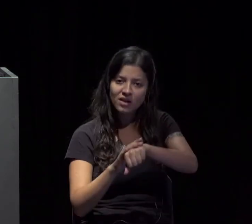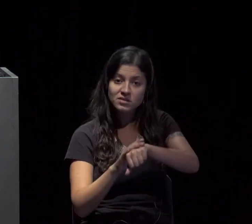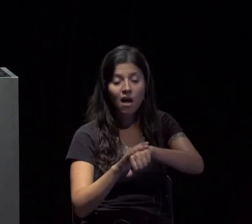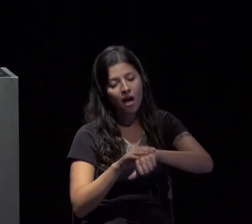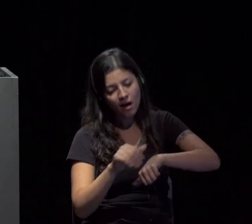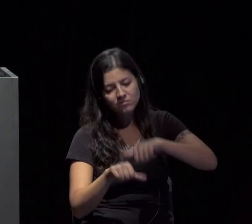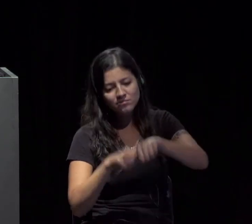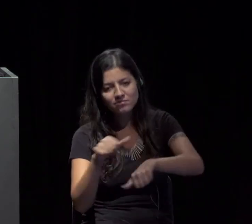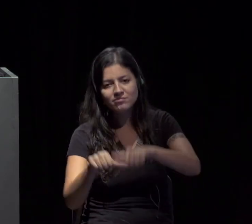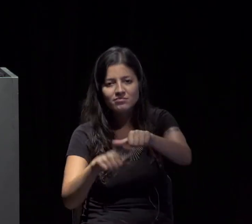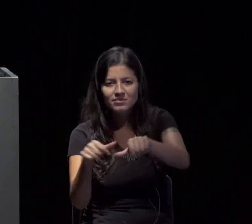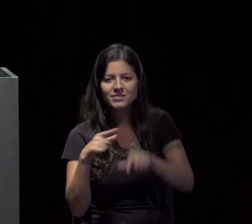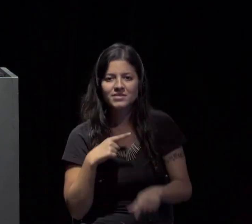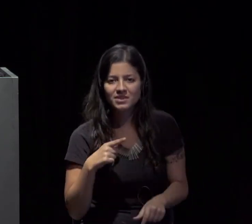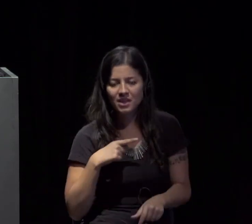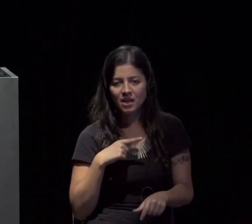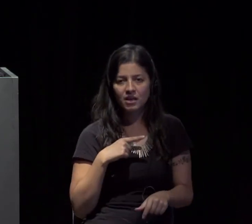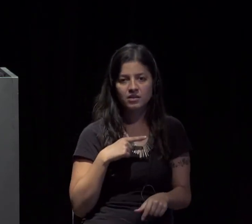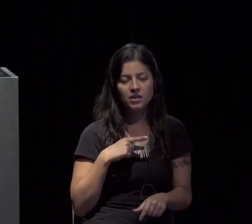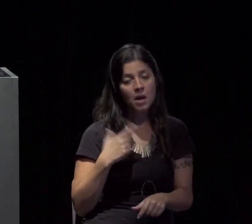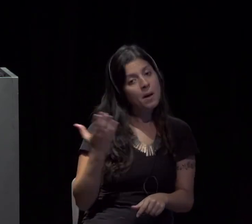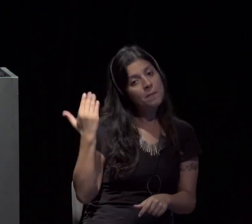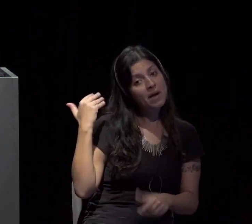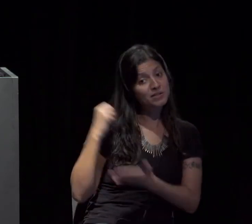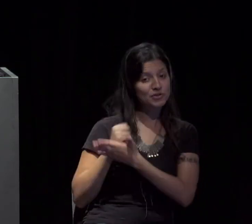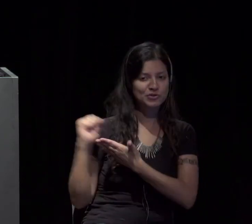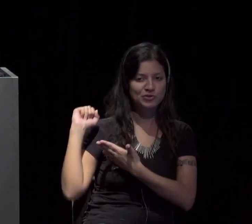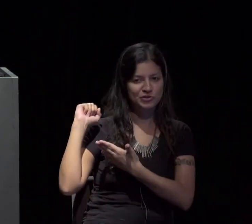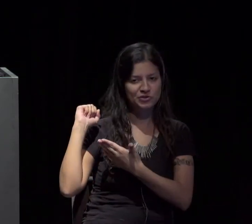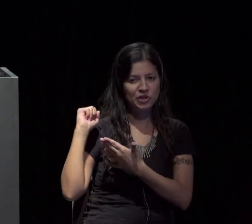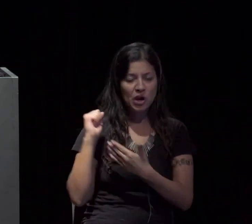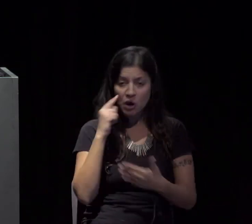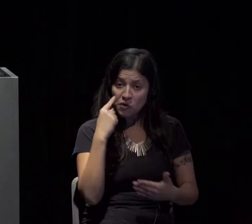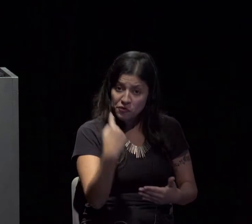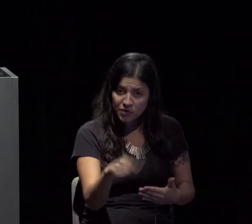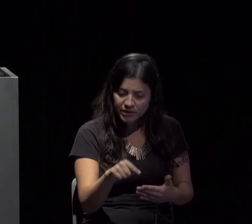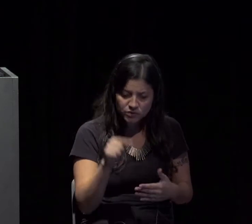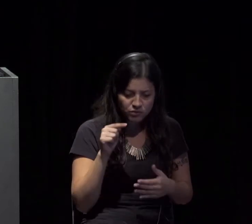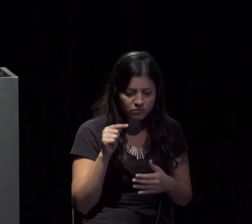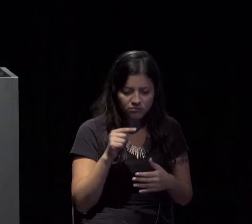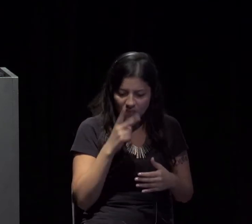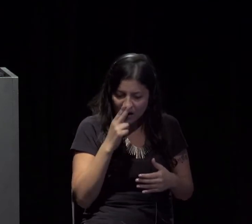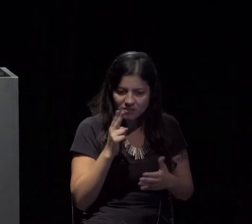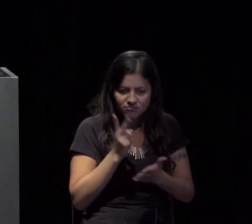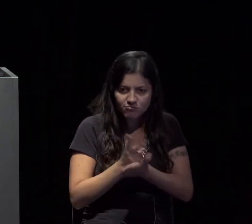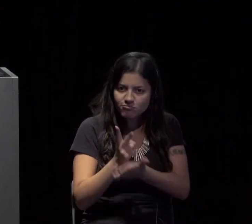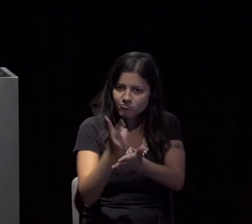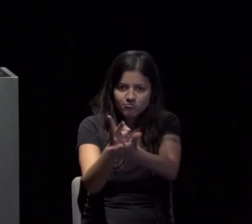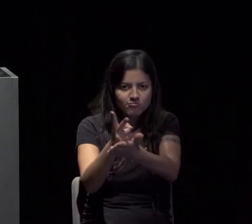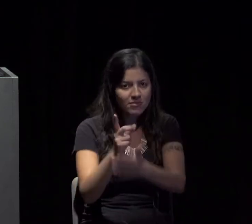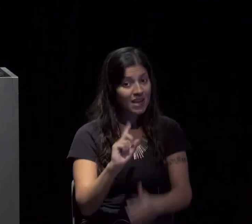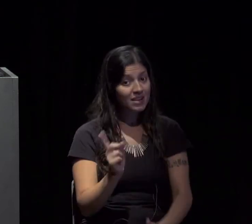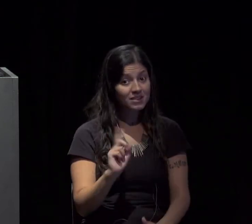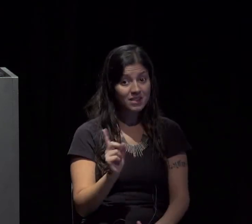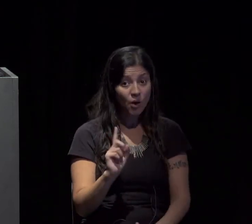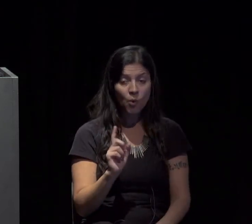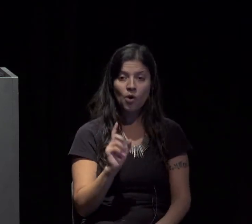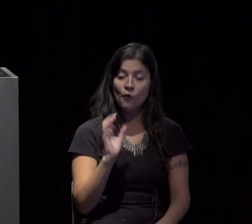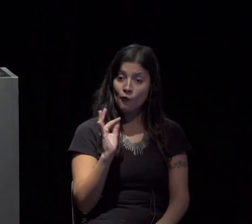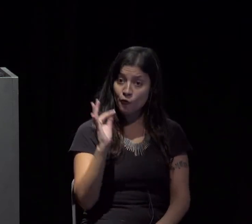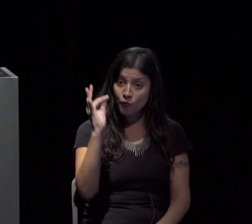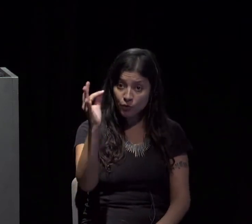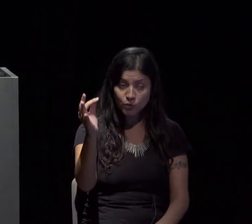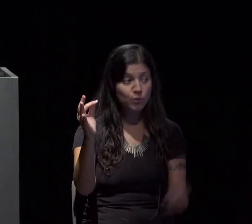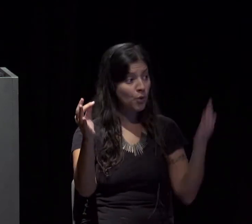condition is permanent is not just about the future, but also about the past. That is why in many